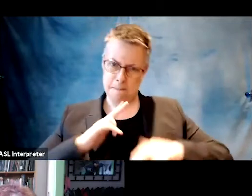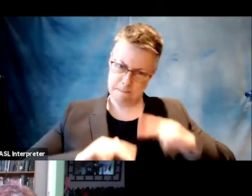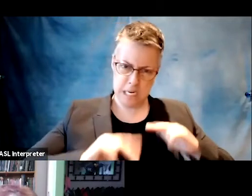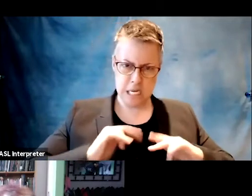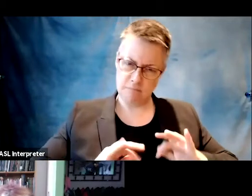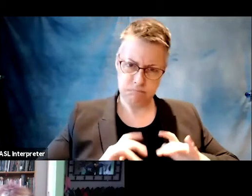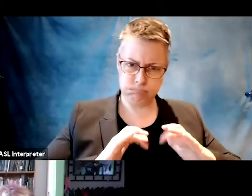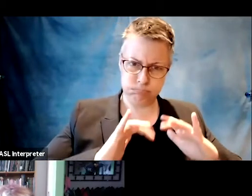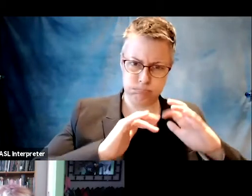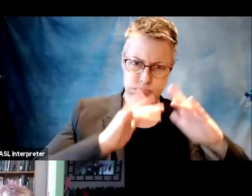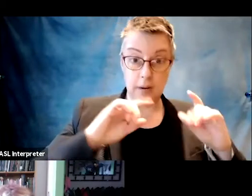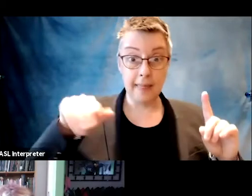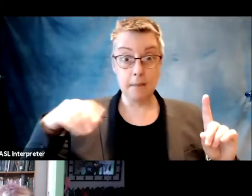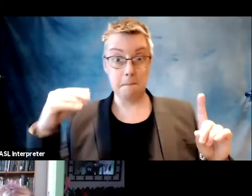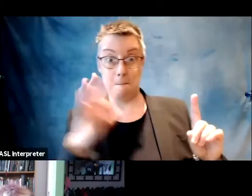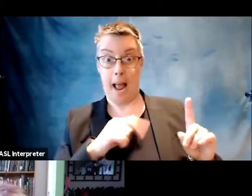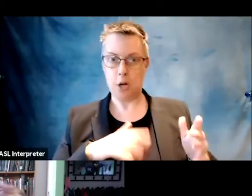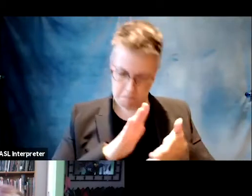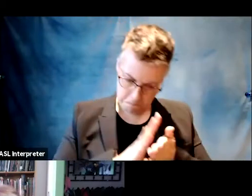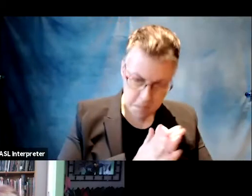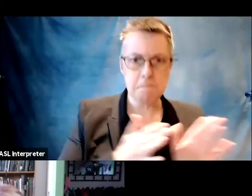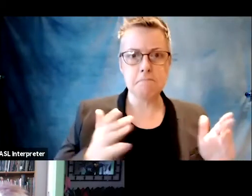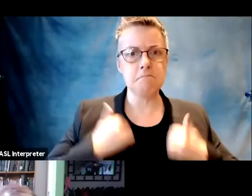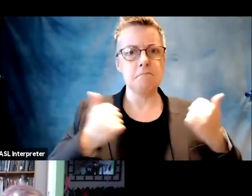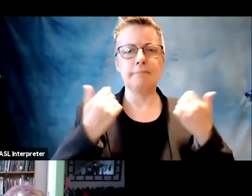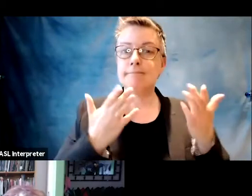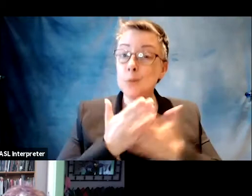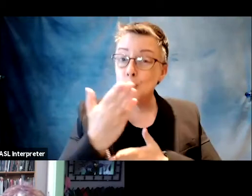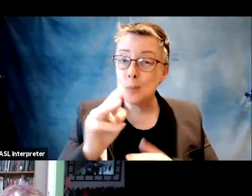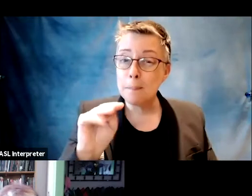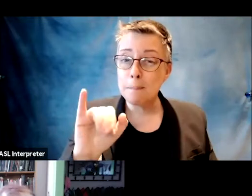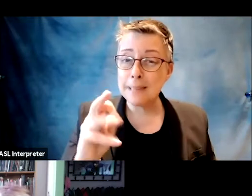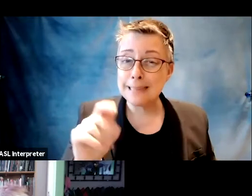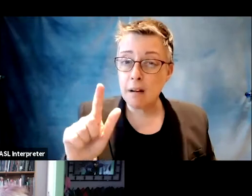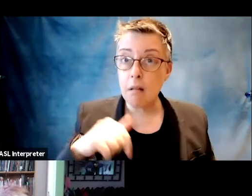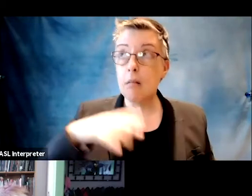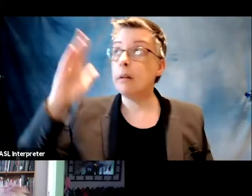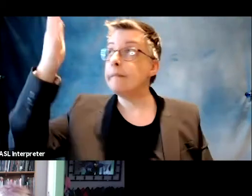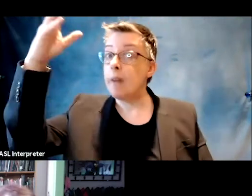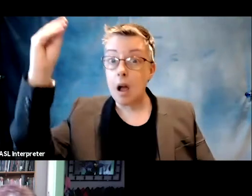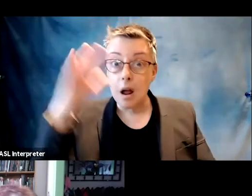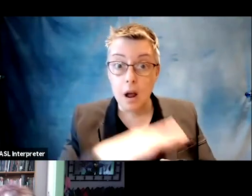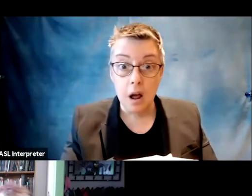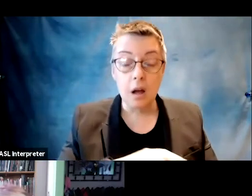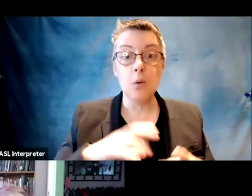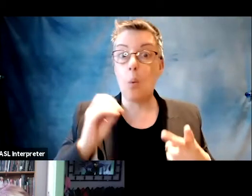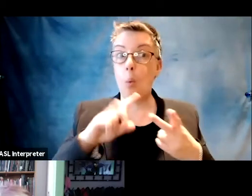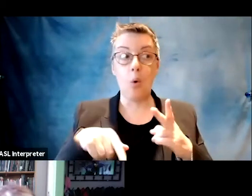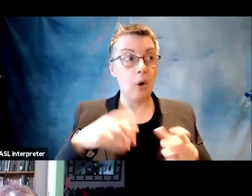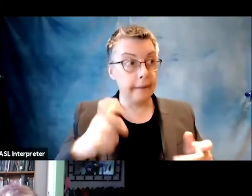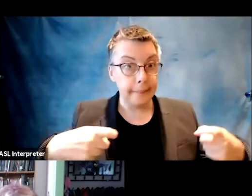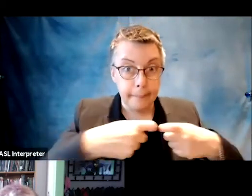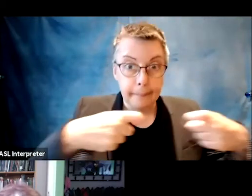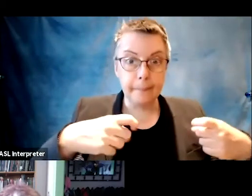magically animated through mystical means, whether that's something divine or mechanical or